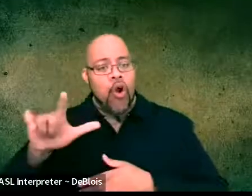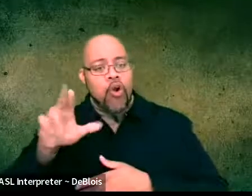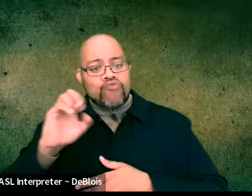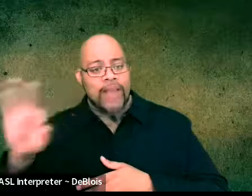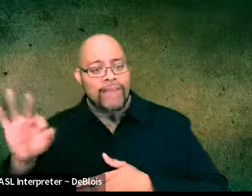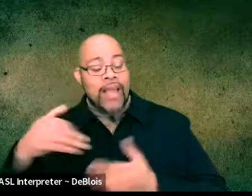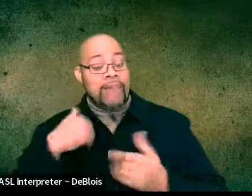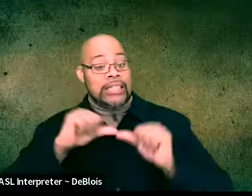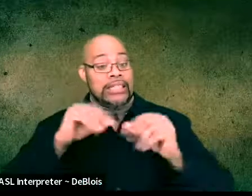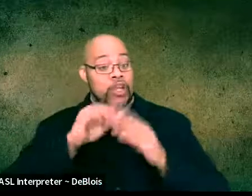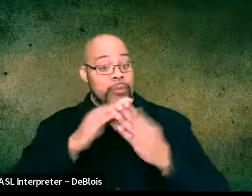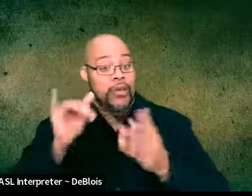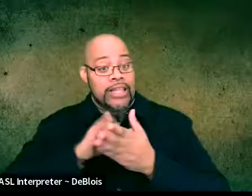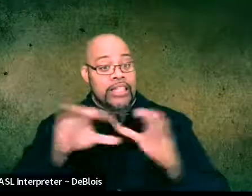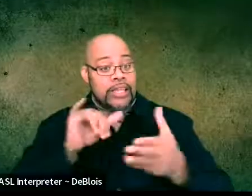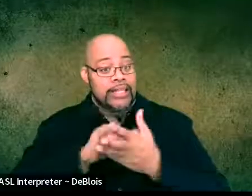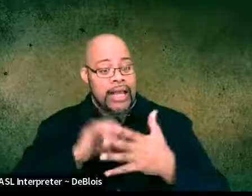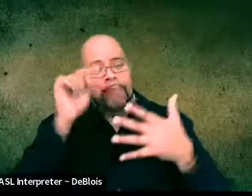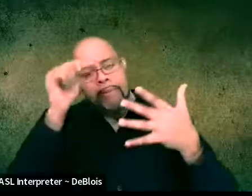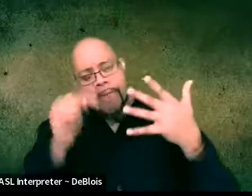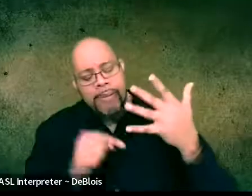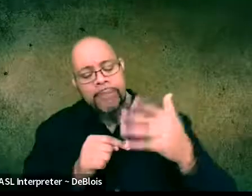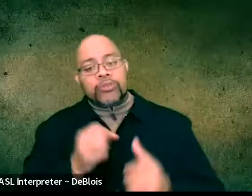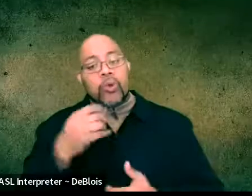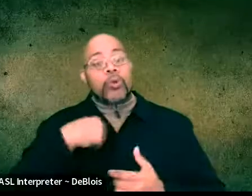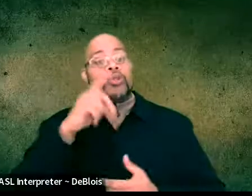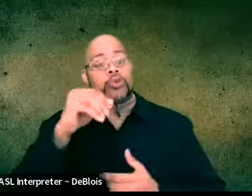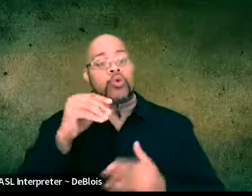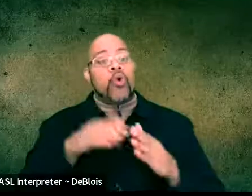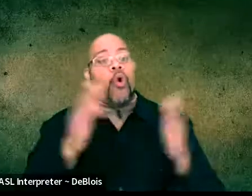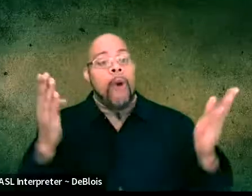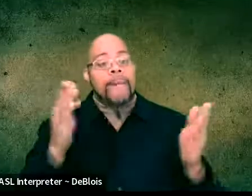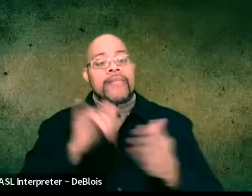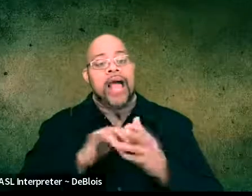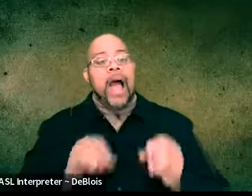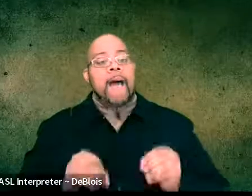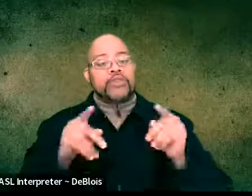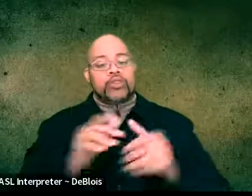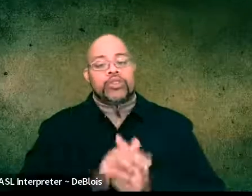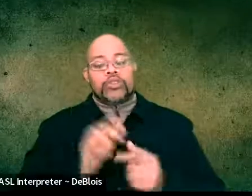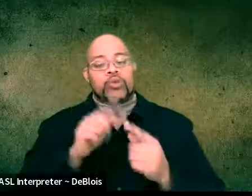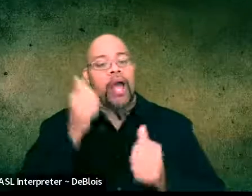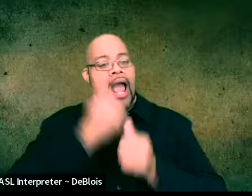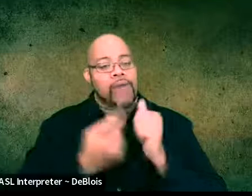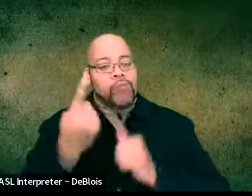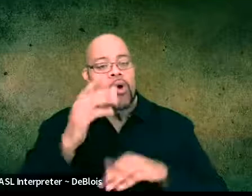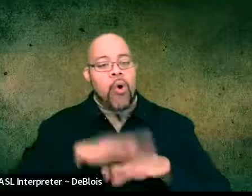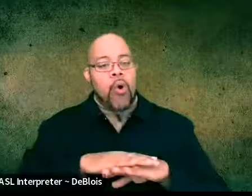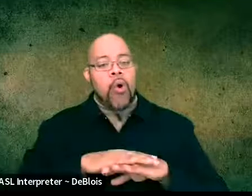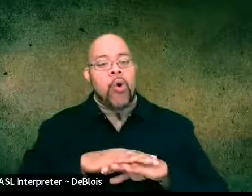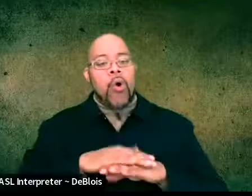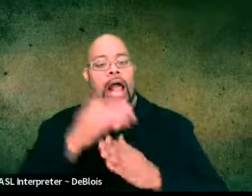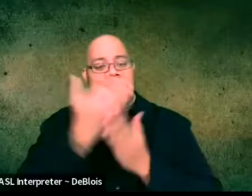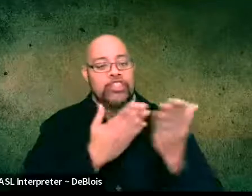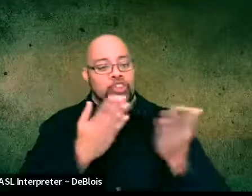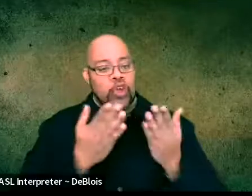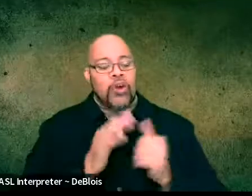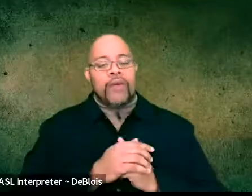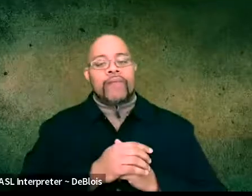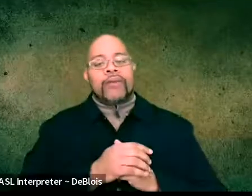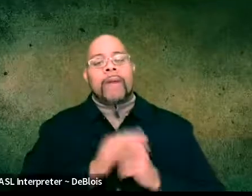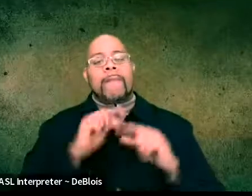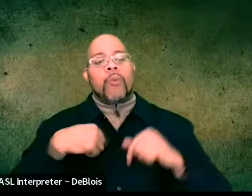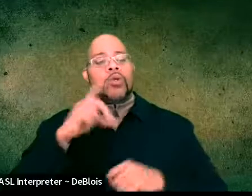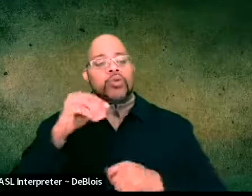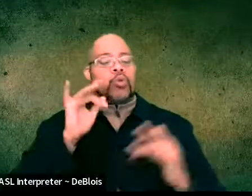a scientist in your community that does this or that? And so we do open those opportunities to everyone on the list serve in the BIMS community, but we